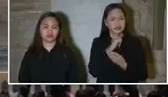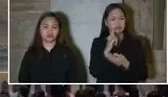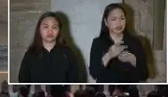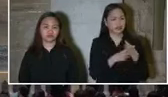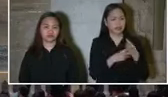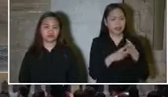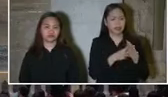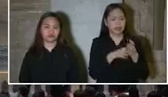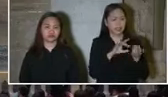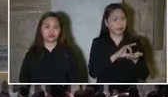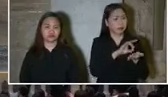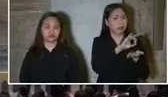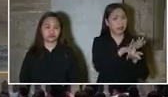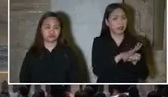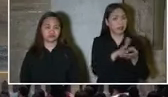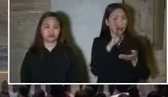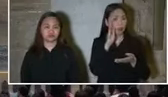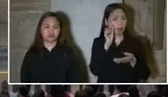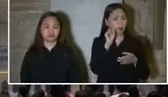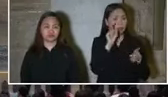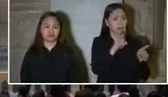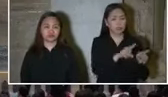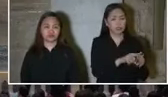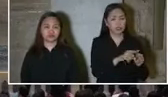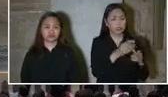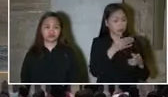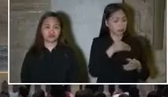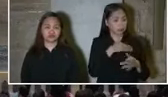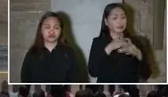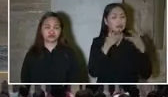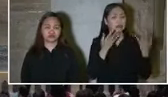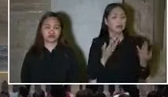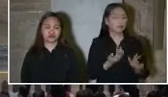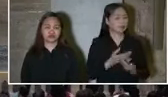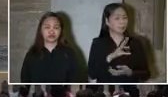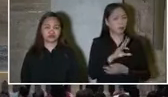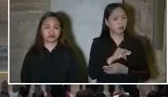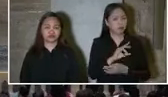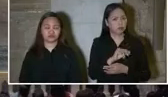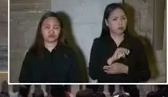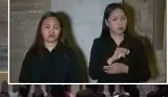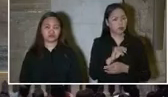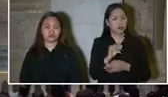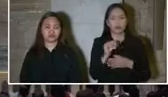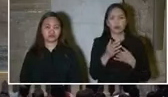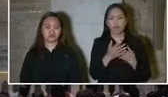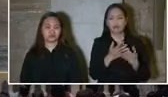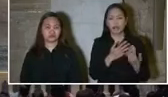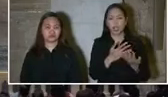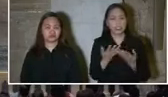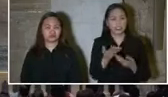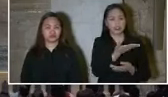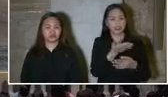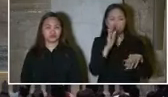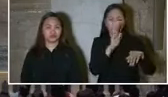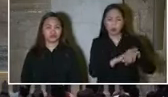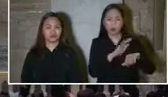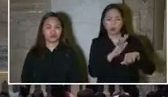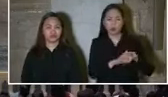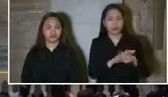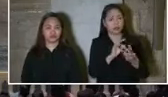hatred for your brother or sister in your heart, though you may have to reprove your